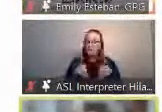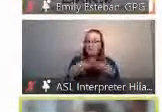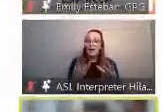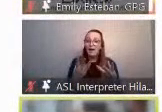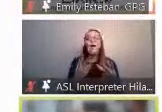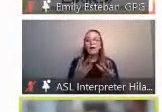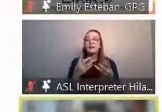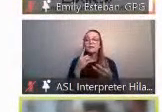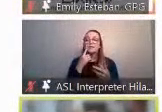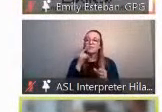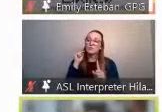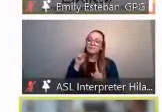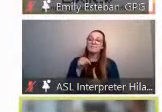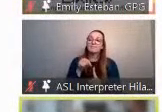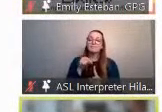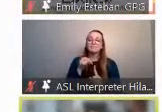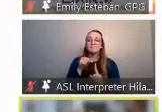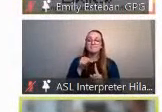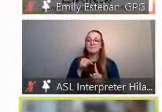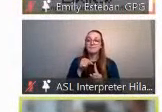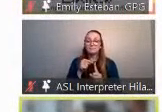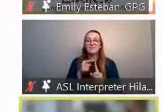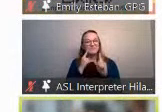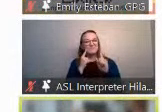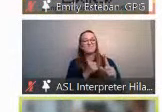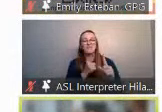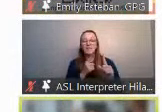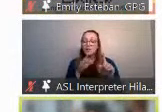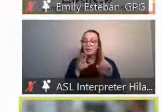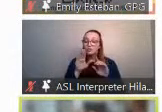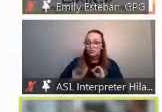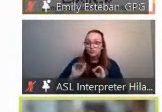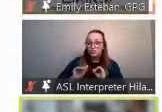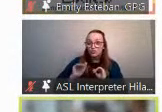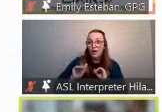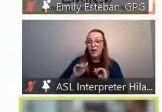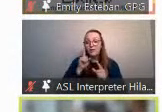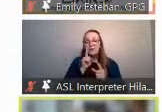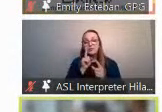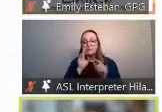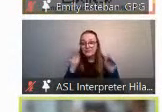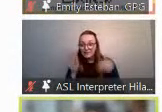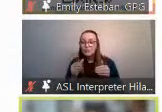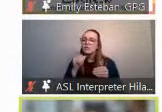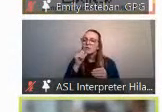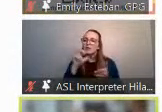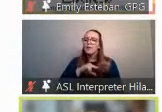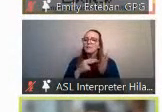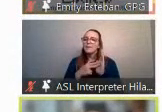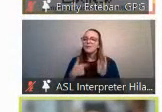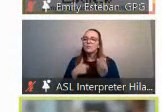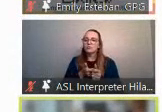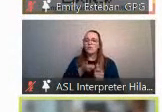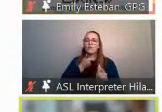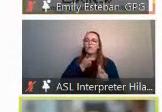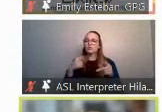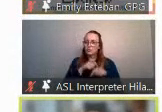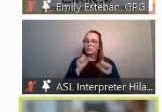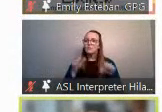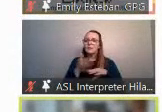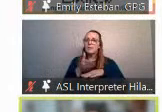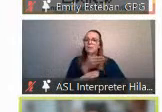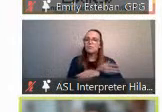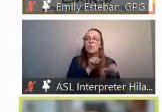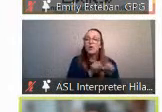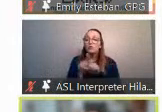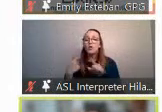being child-centered means not shying away from the opportunity to do better, and that we have an opportunity to look at both what's